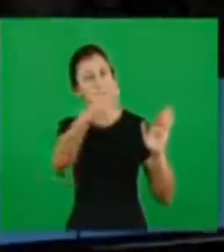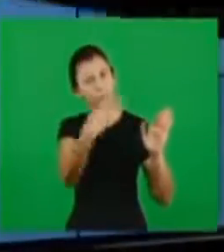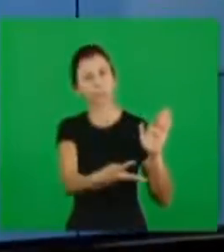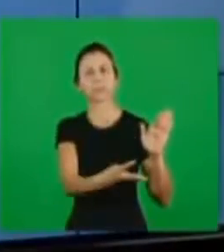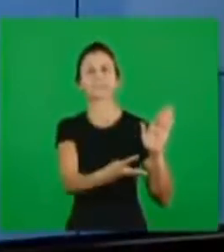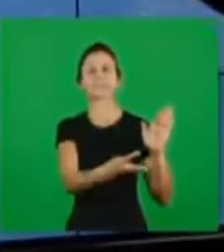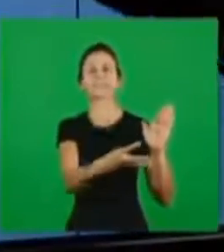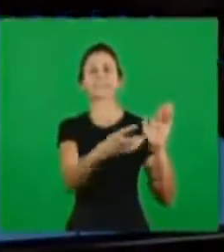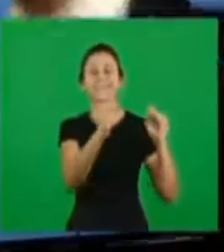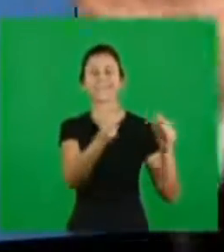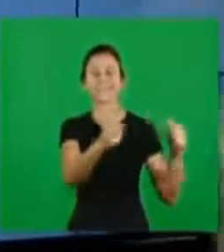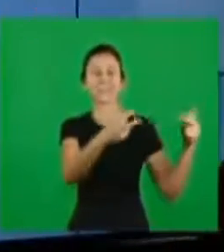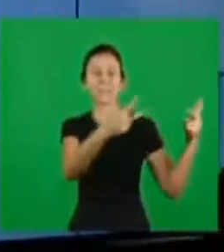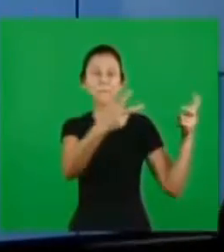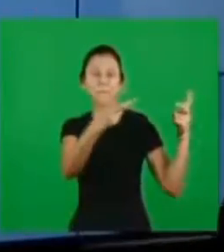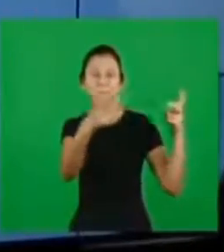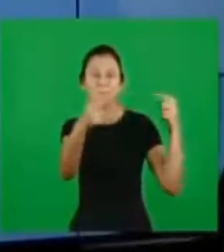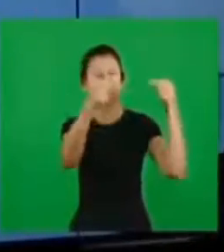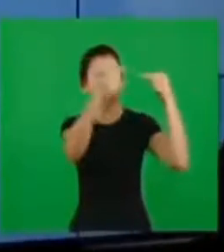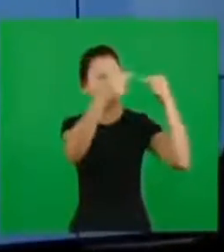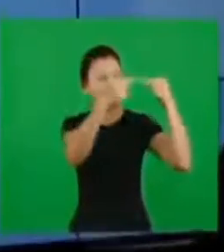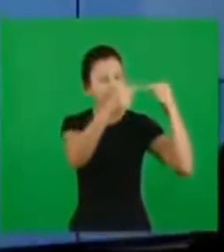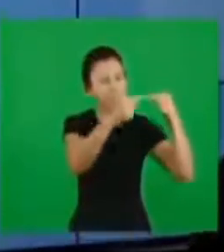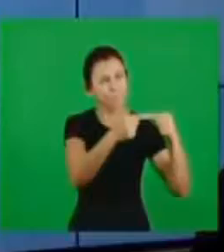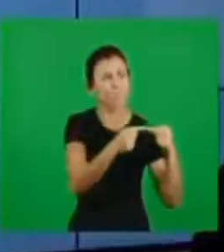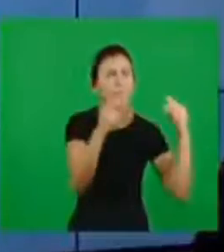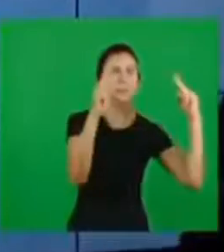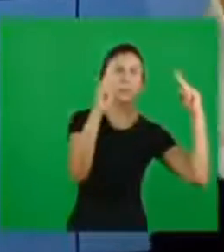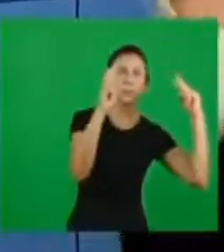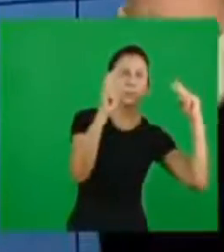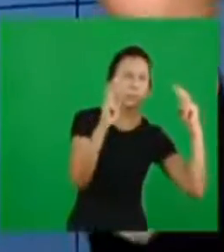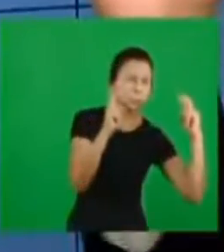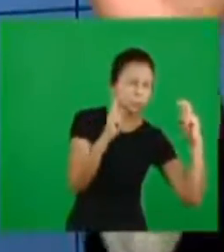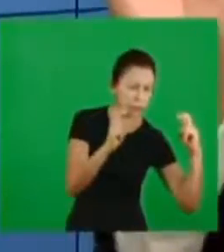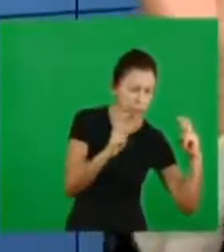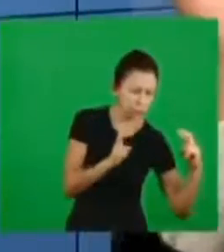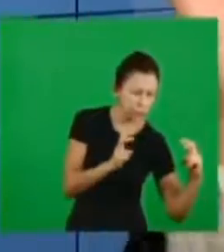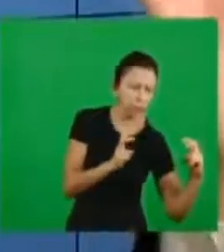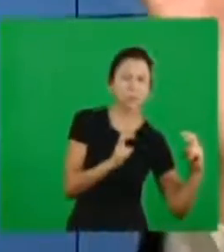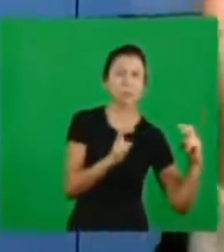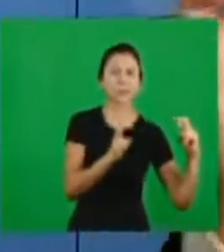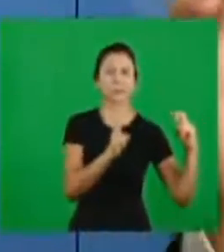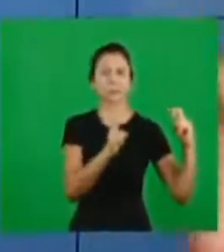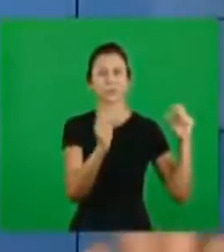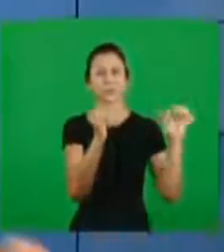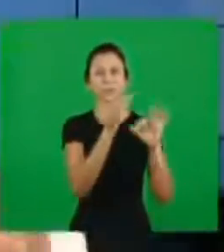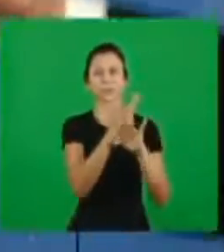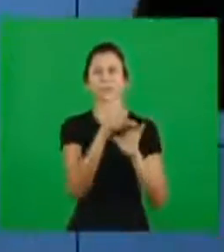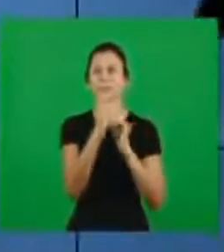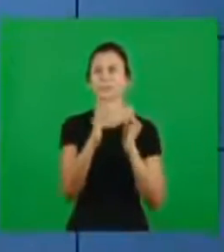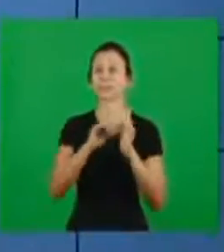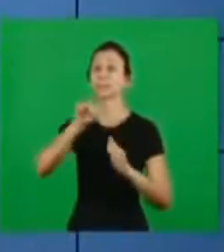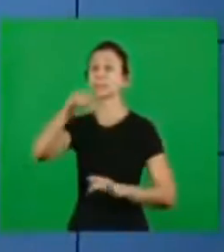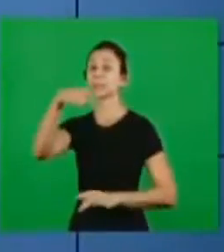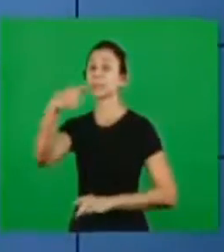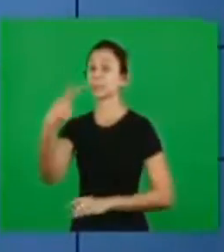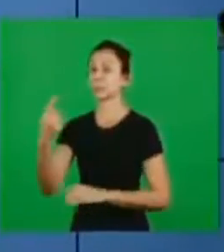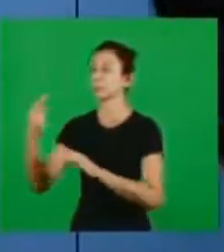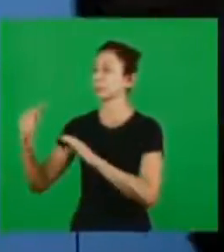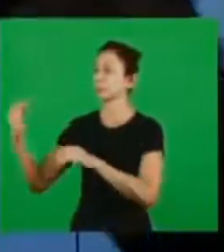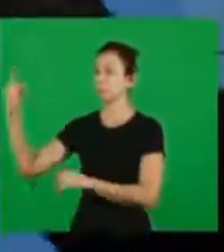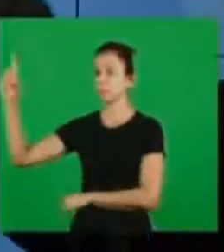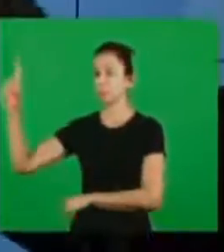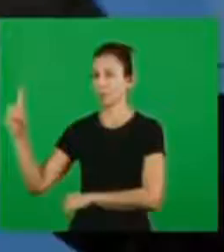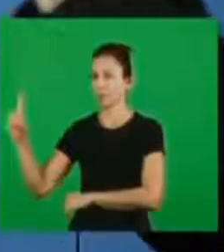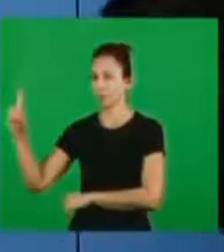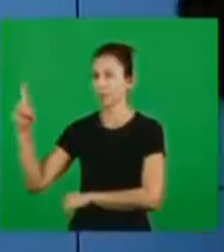verse 14. So that the brethren may identify at the beginning of each letter the type of glorification of the Lord Jesus. And then